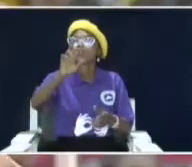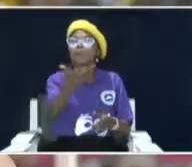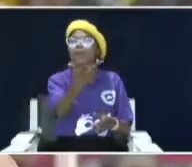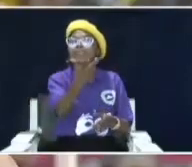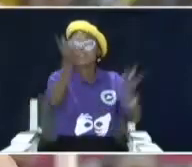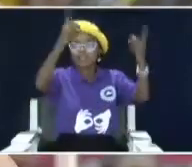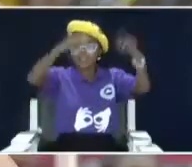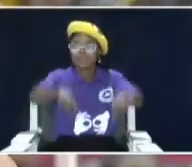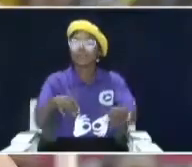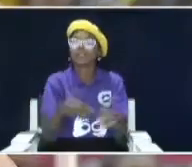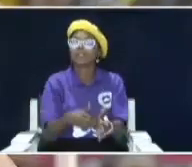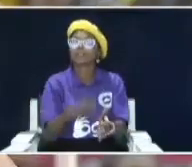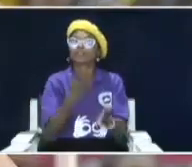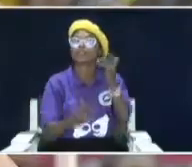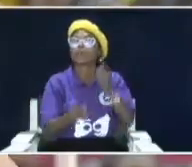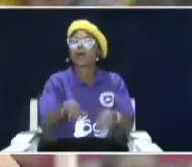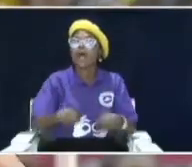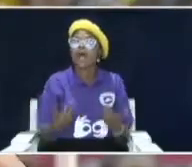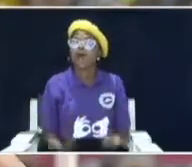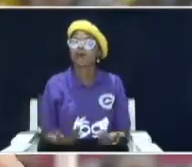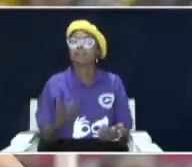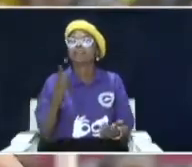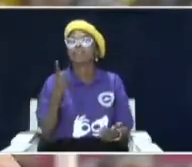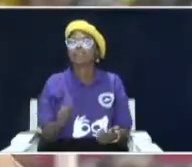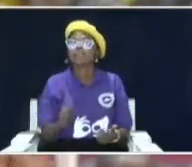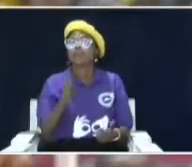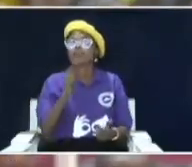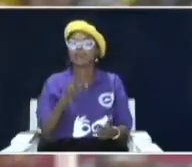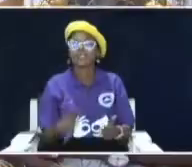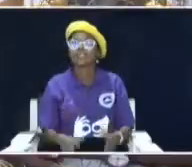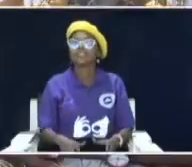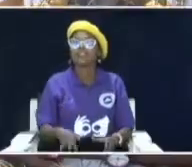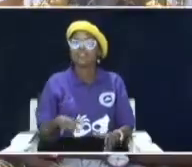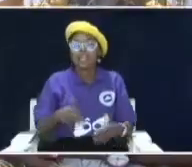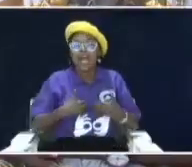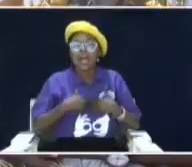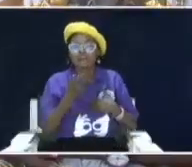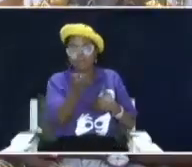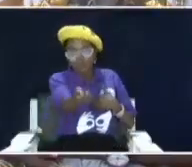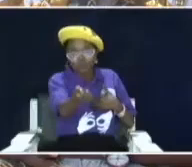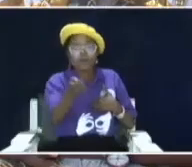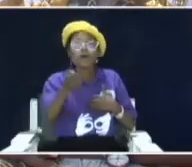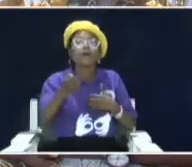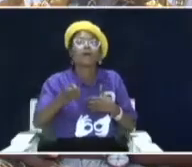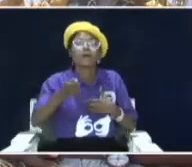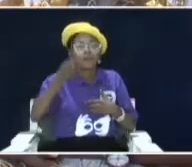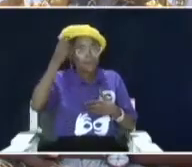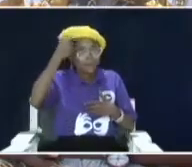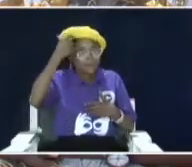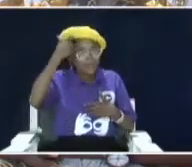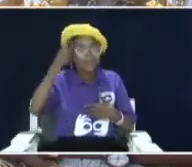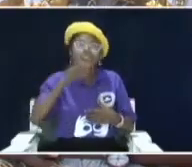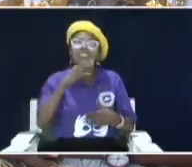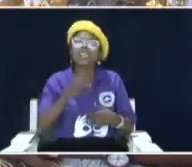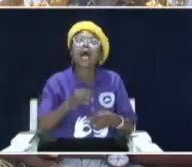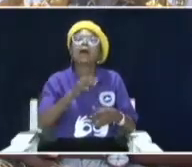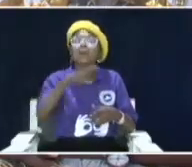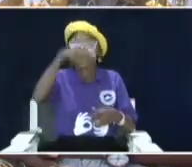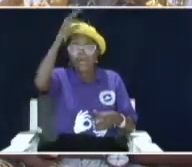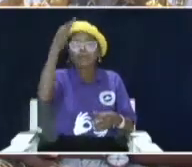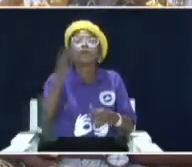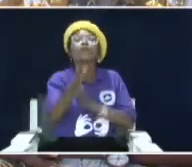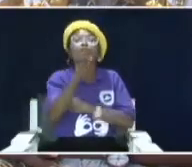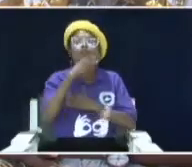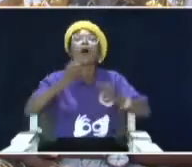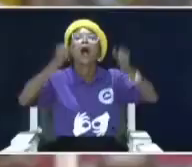Somehow. The one that led them seemed to have little sense. He said, man of God, you are wonderful. You